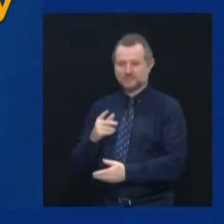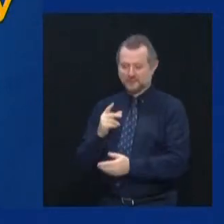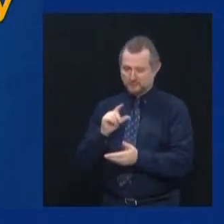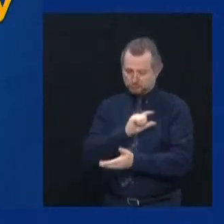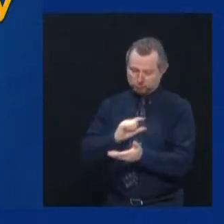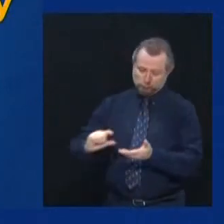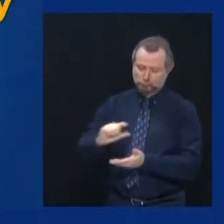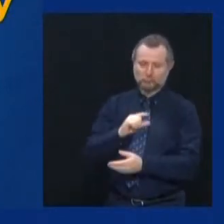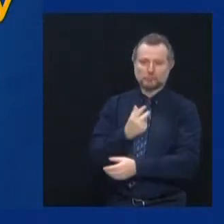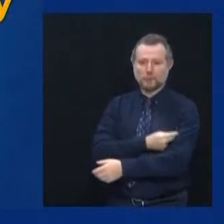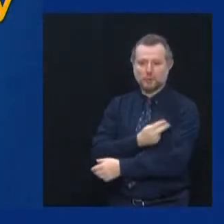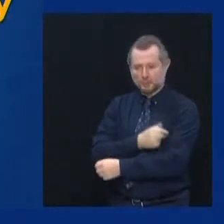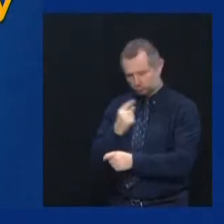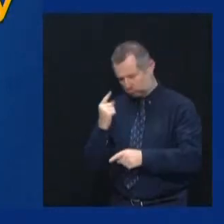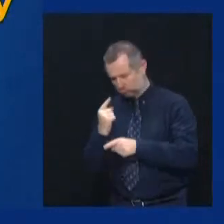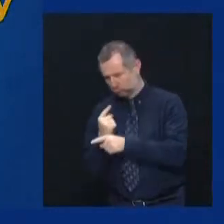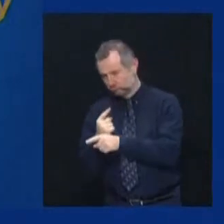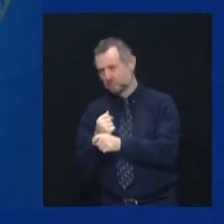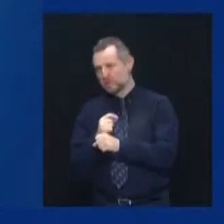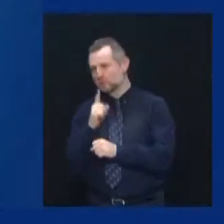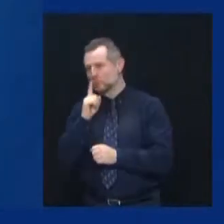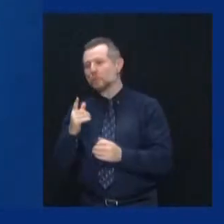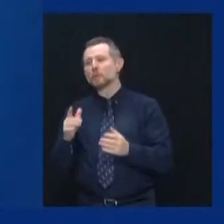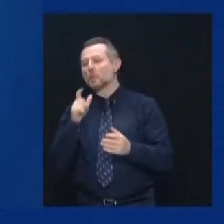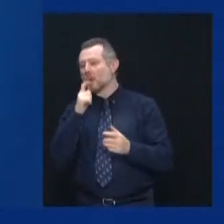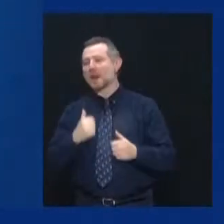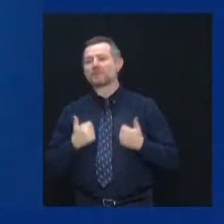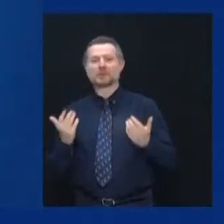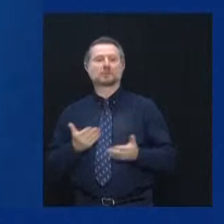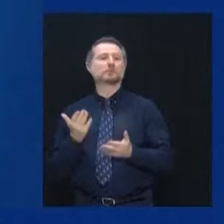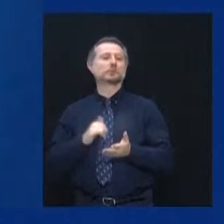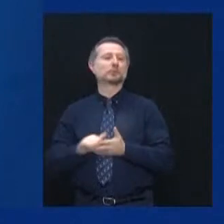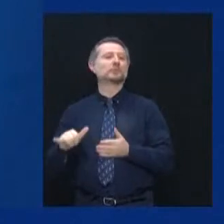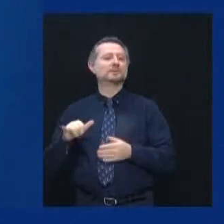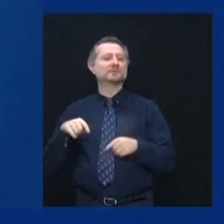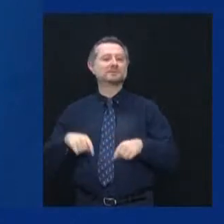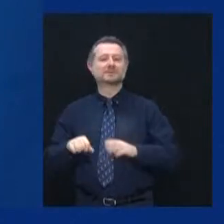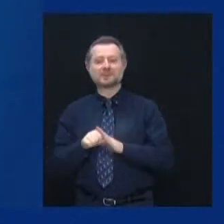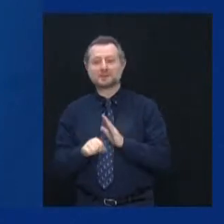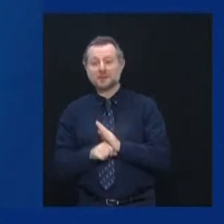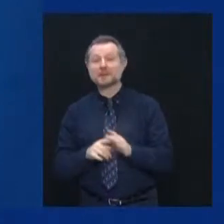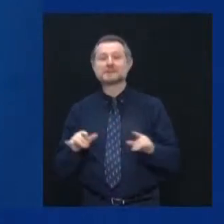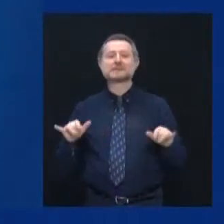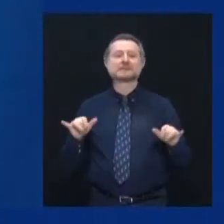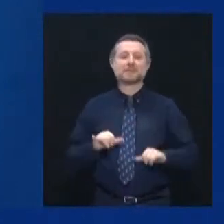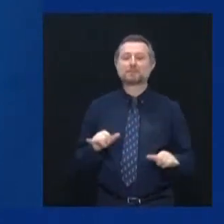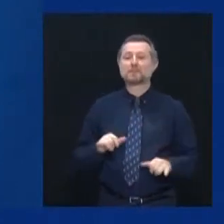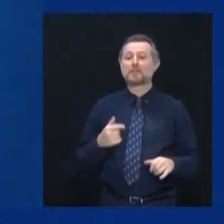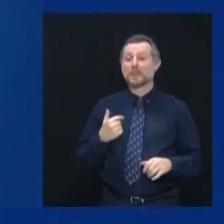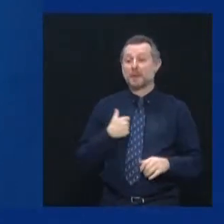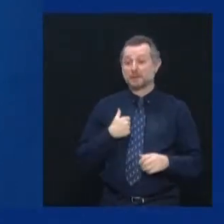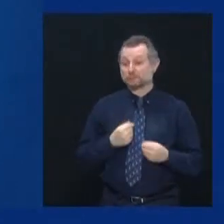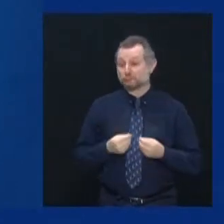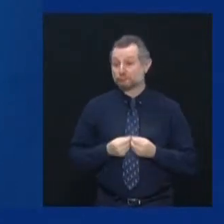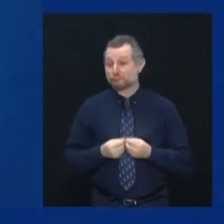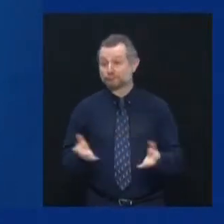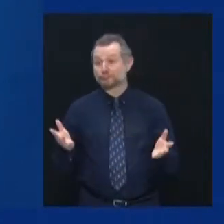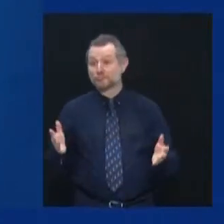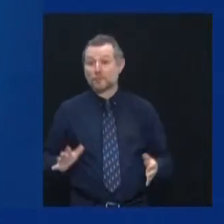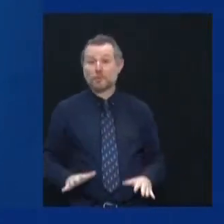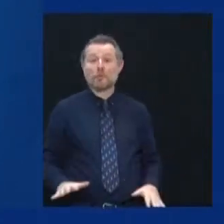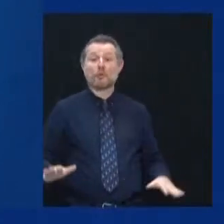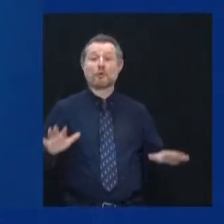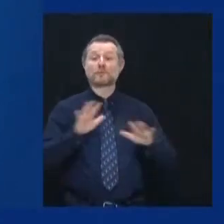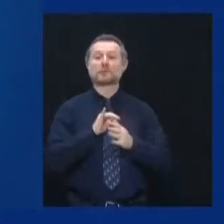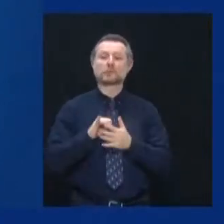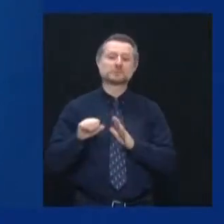proportionate population percentage, and we do. That is the way that I am going to distribute the